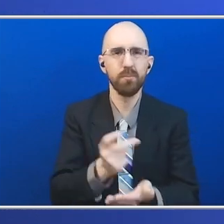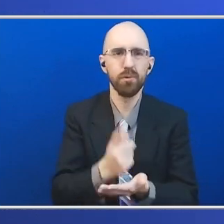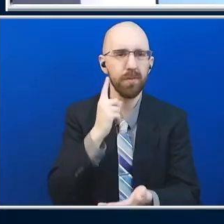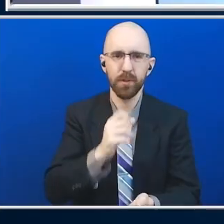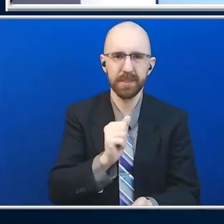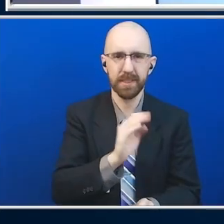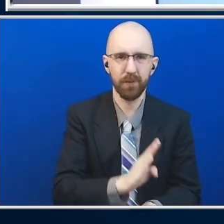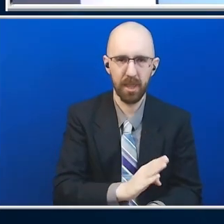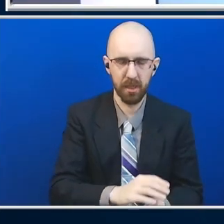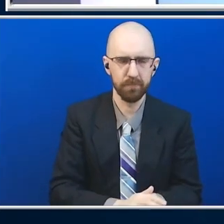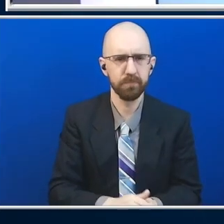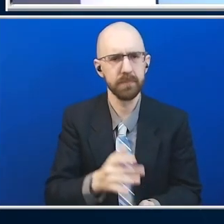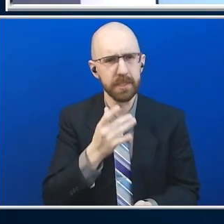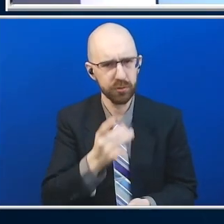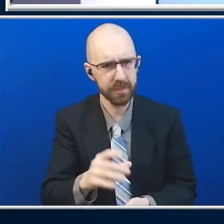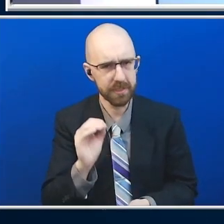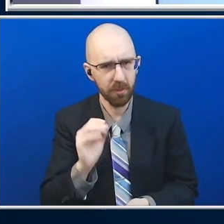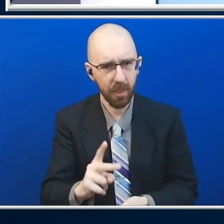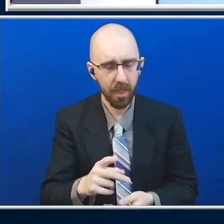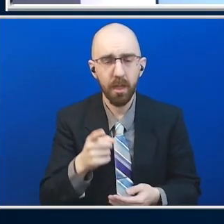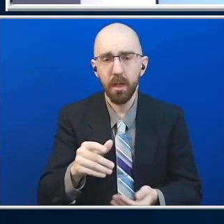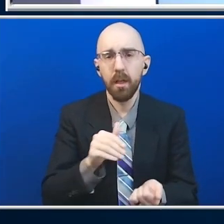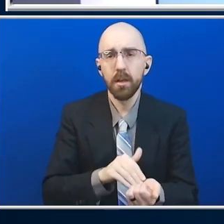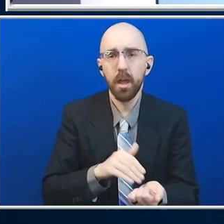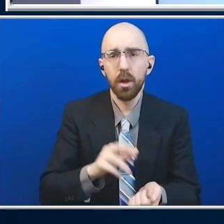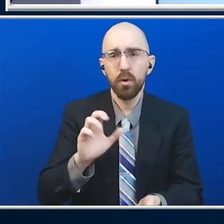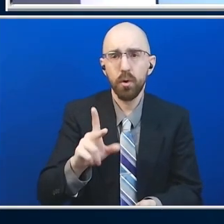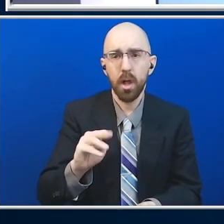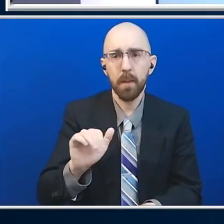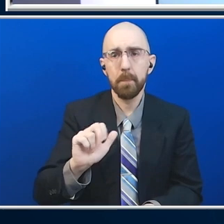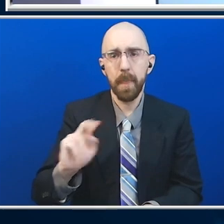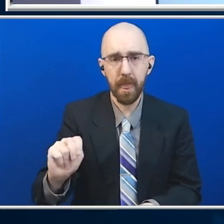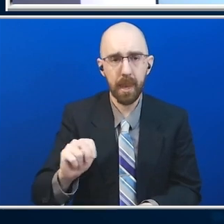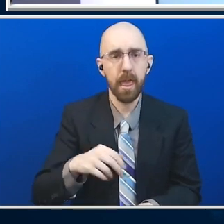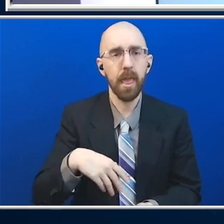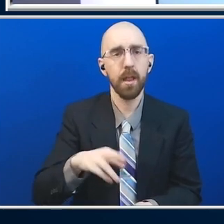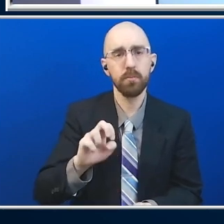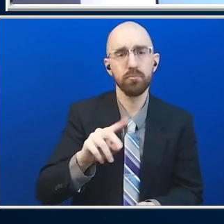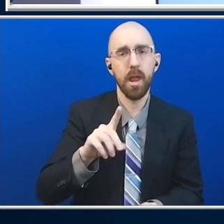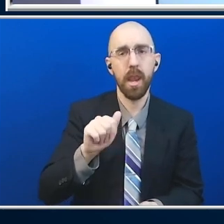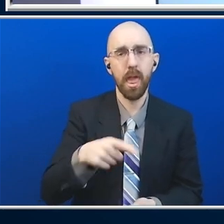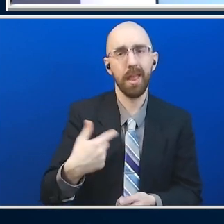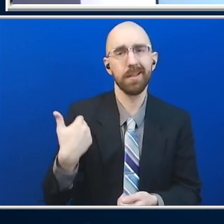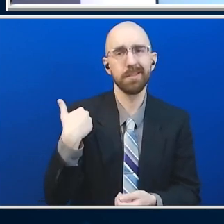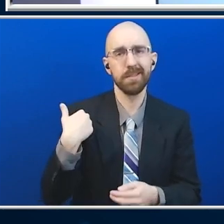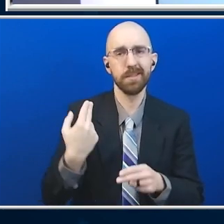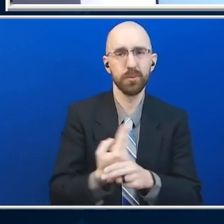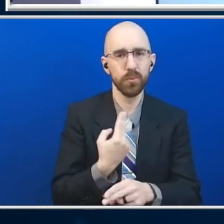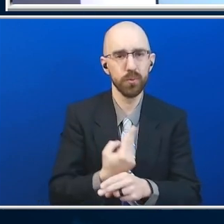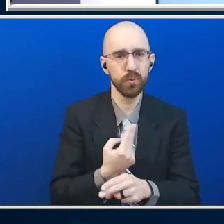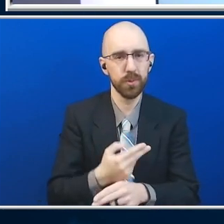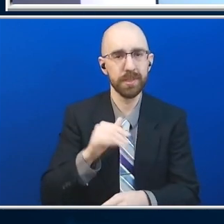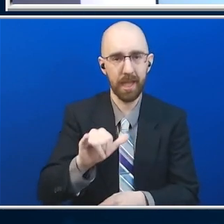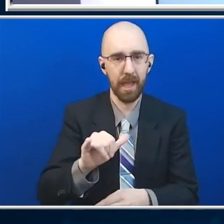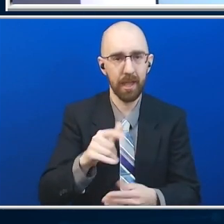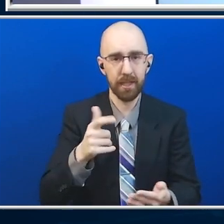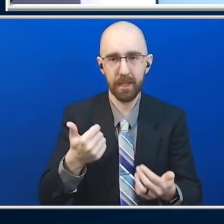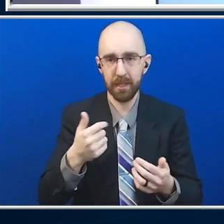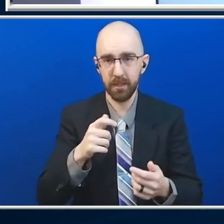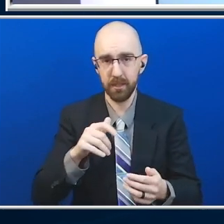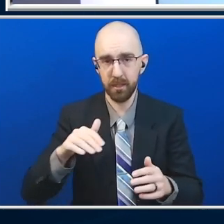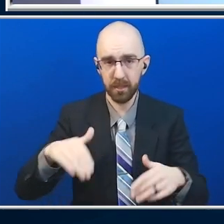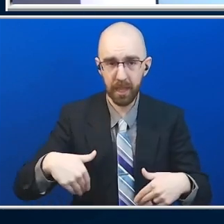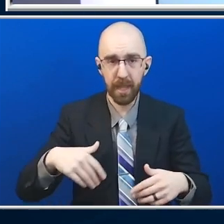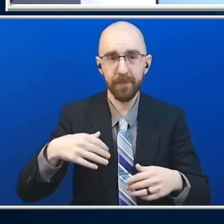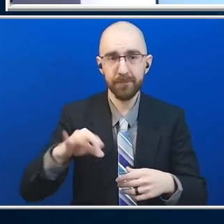Interesting. Okay, so Dr. Ruckman, Brenda, you recently started using Nuplazid. Is it too early to find any changes, any hope,